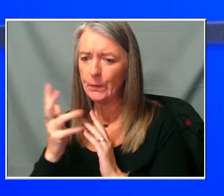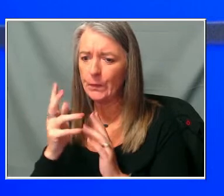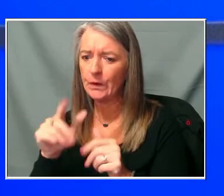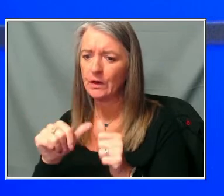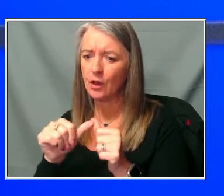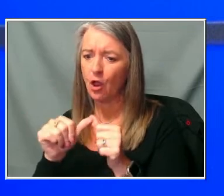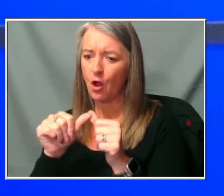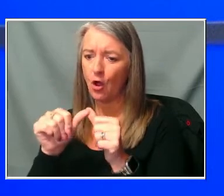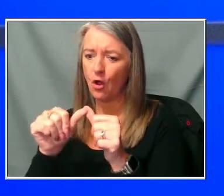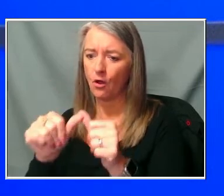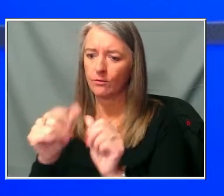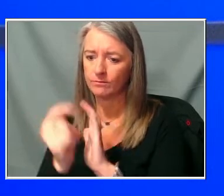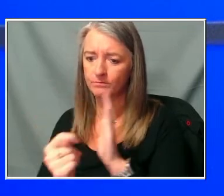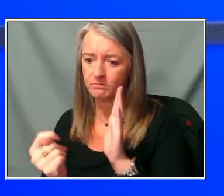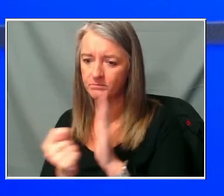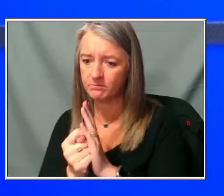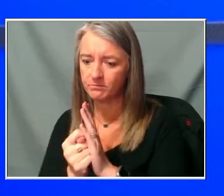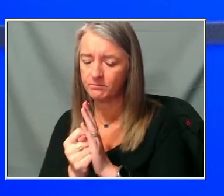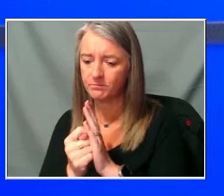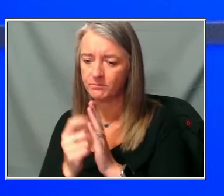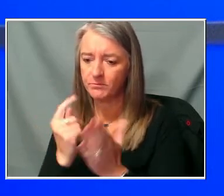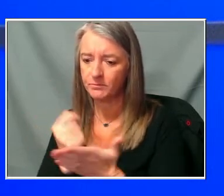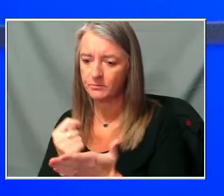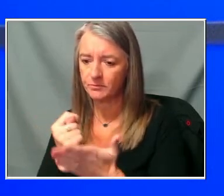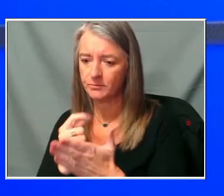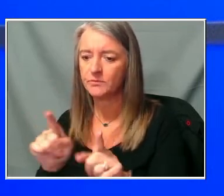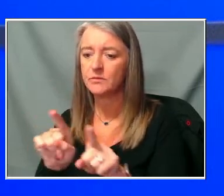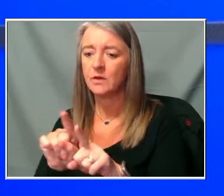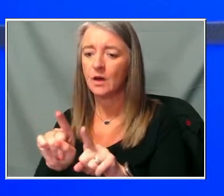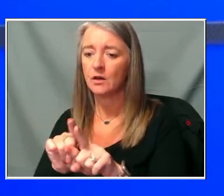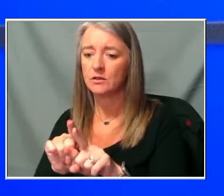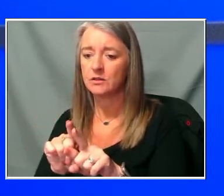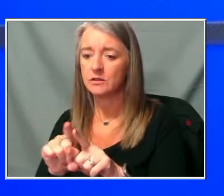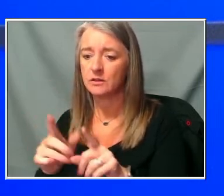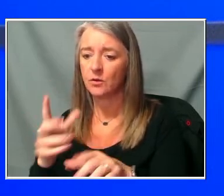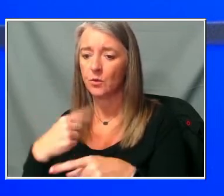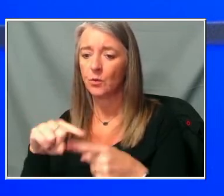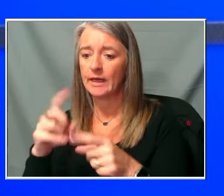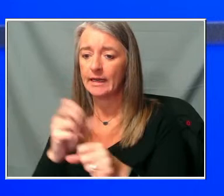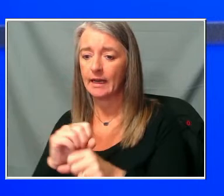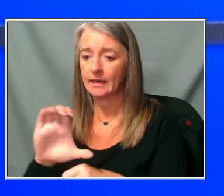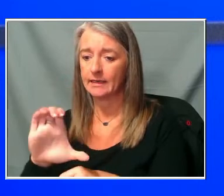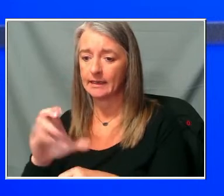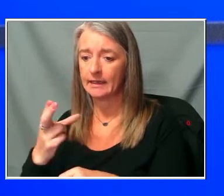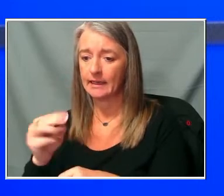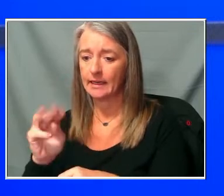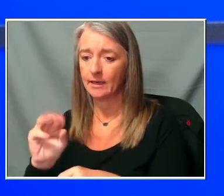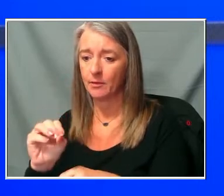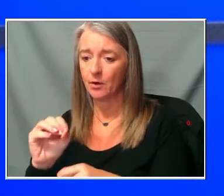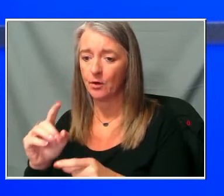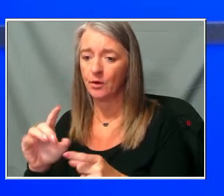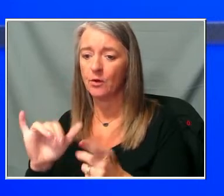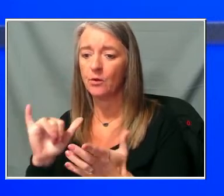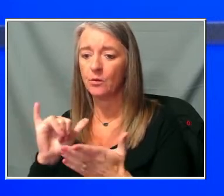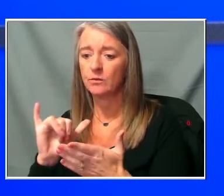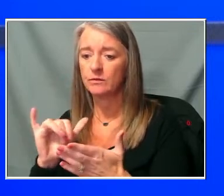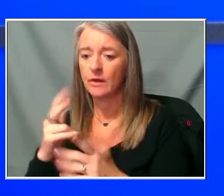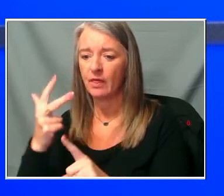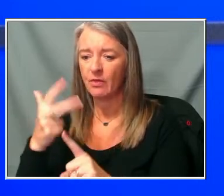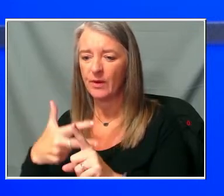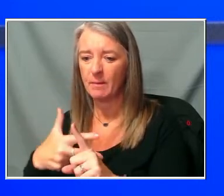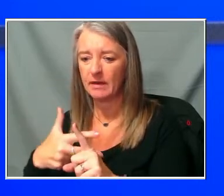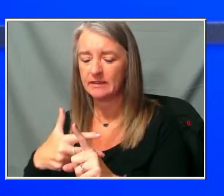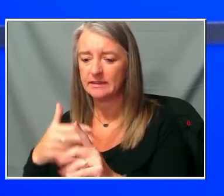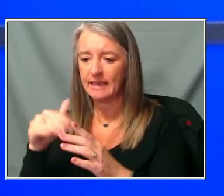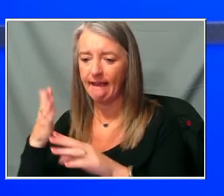of periods of time. Also, while receiving my chemotherapy, there was a stretch in there about 3 months in where